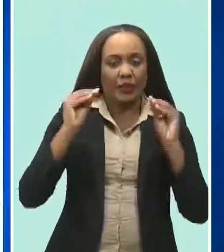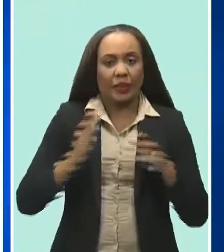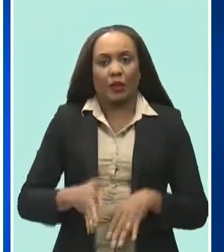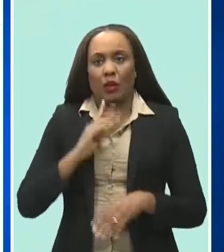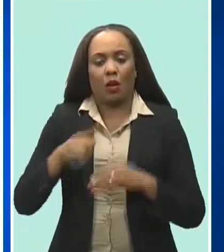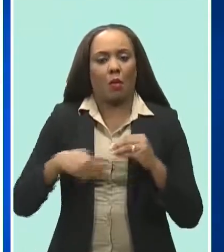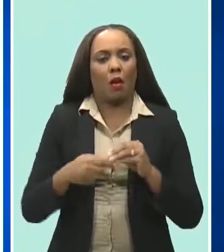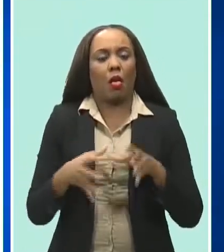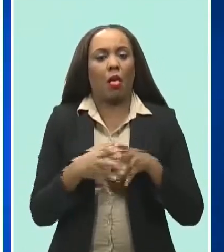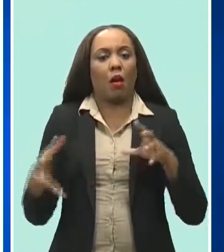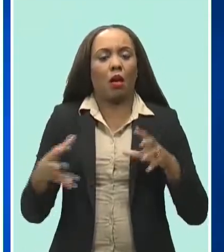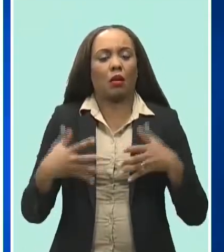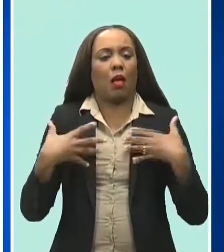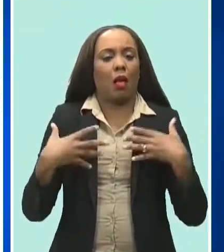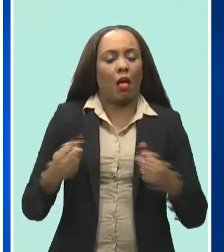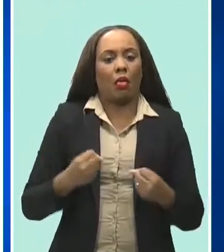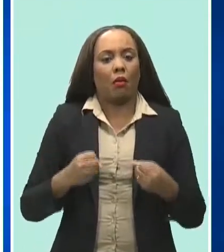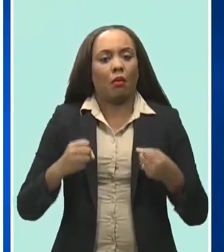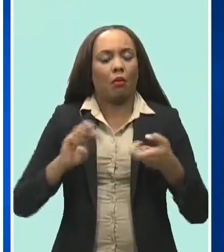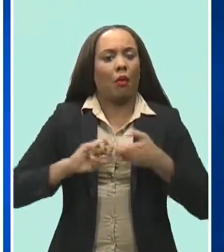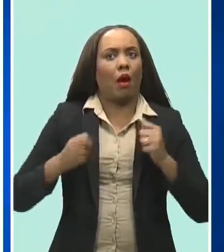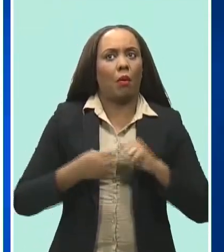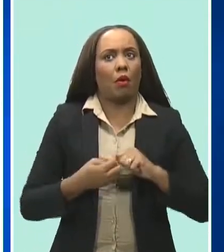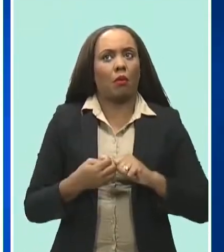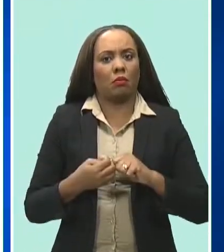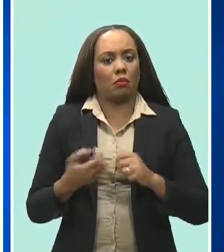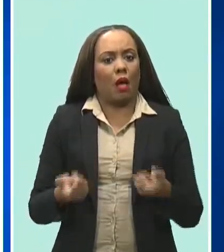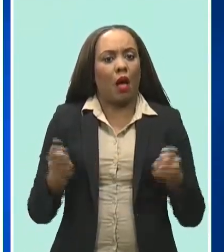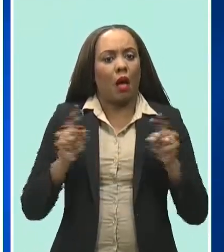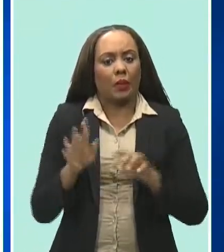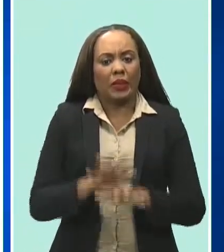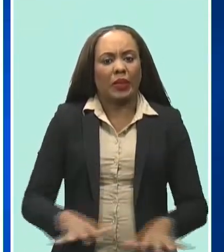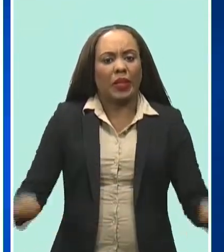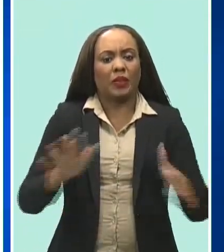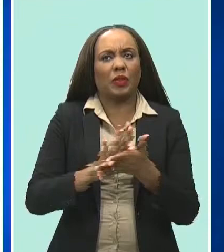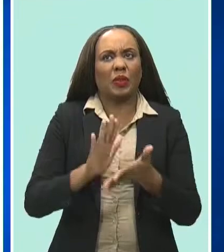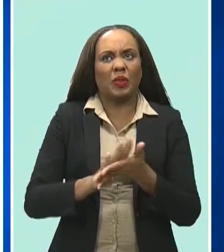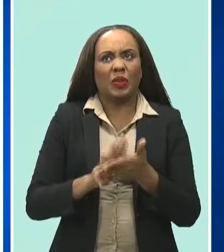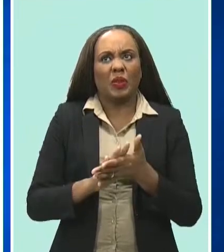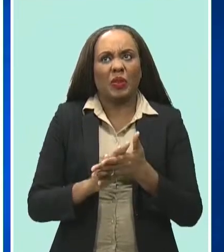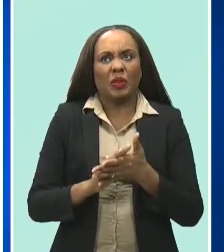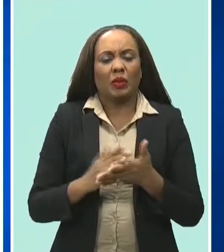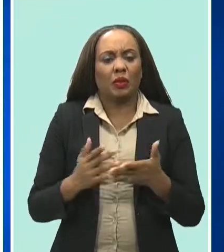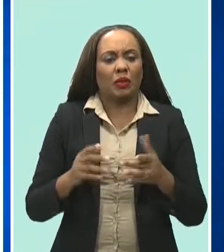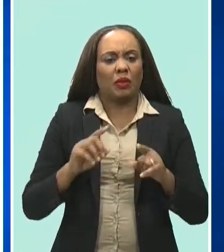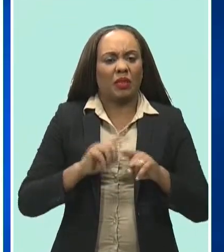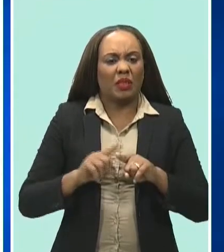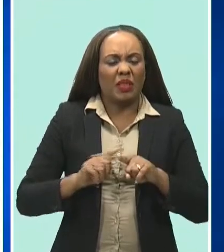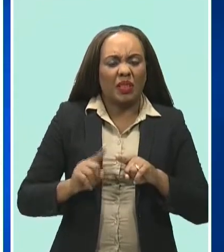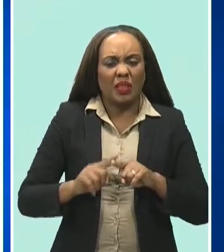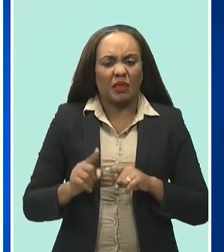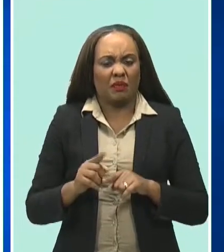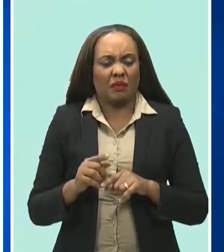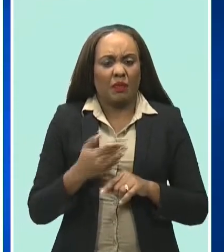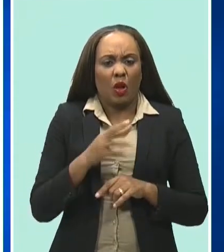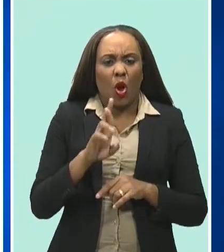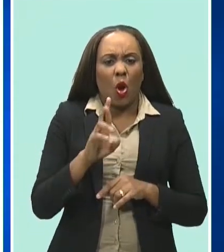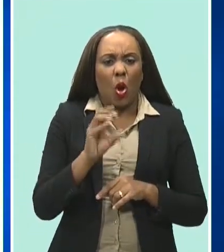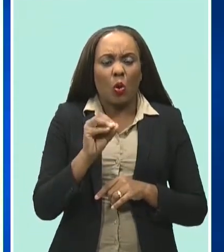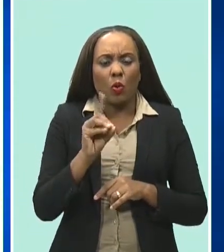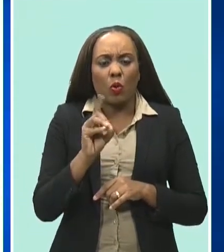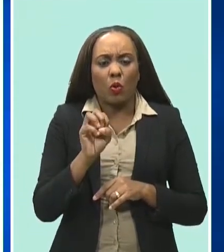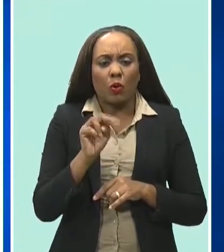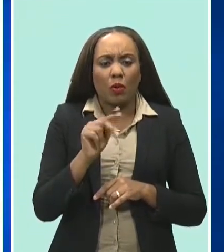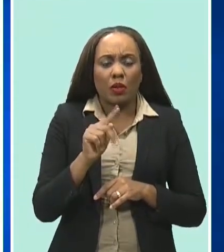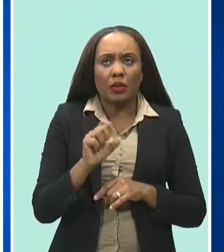about a number of potential health hazards on the compound. Rodents, mold, unsanitary bathrooms, and inadequate garbage